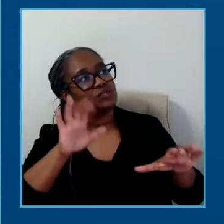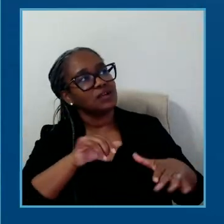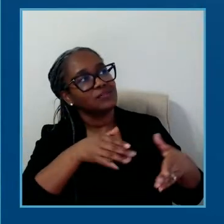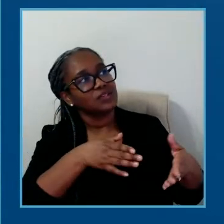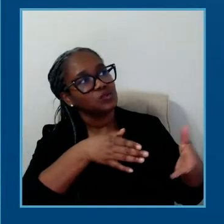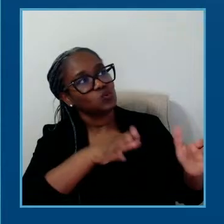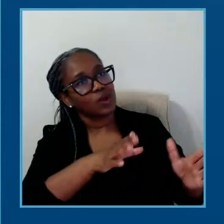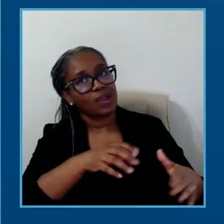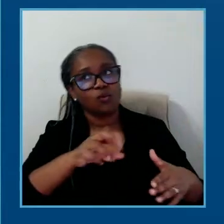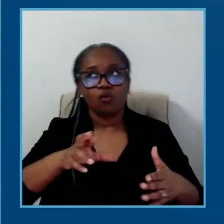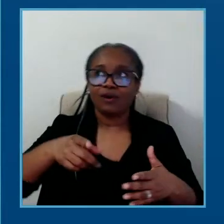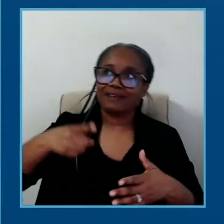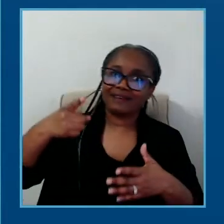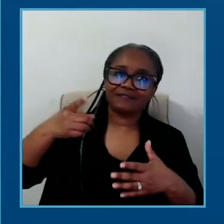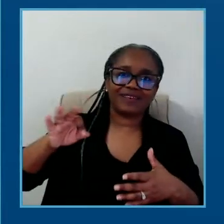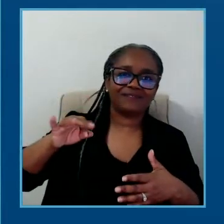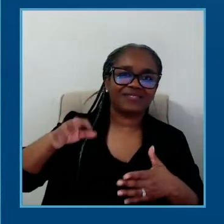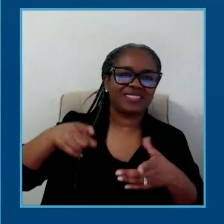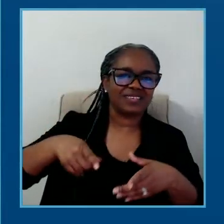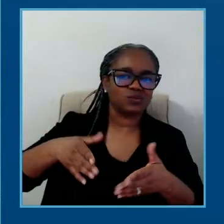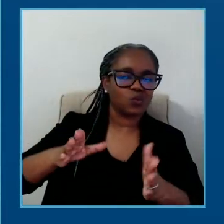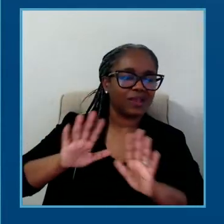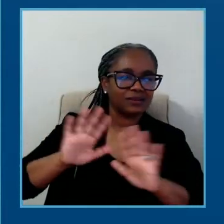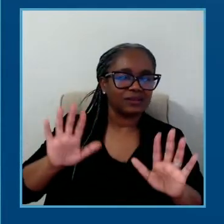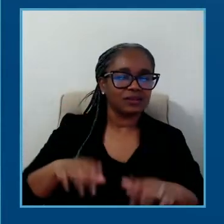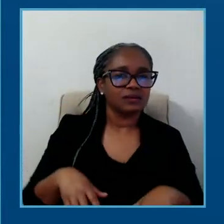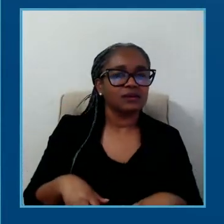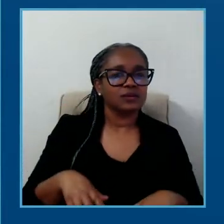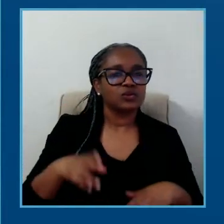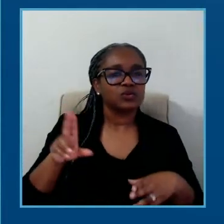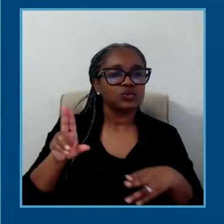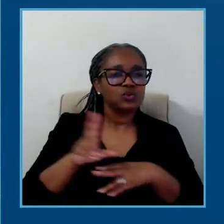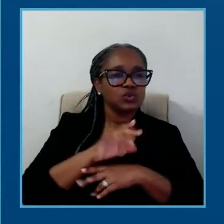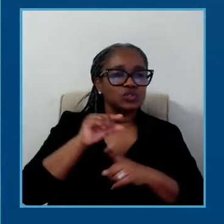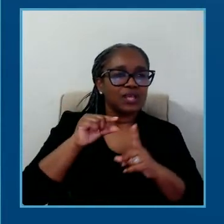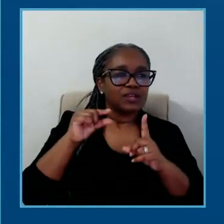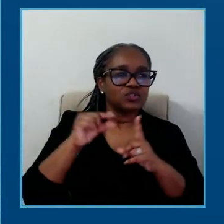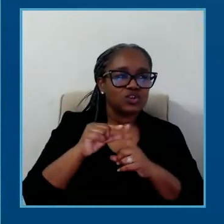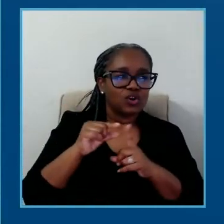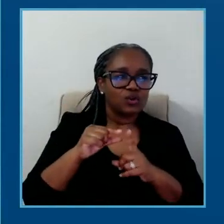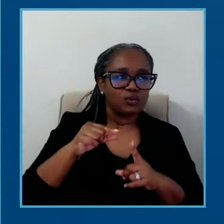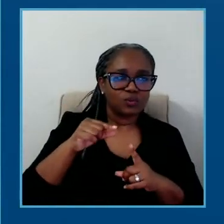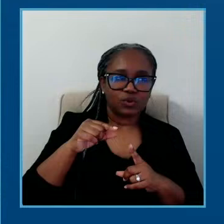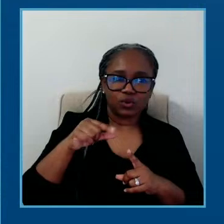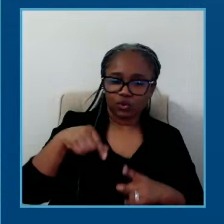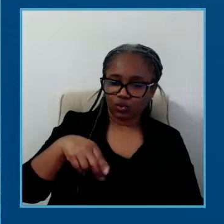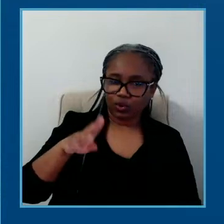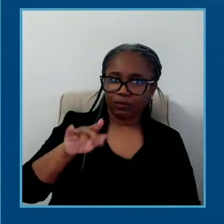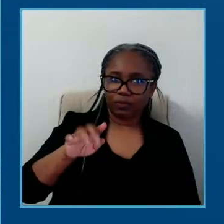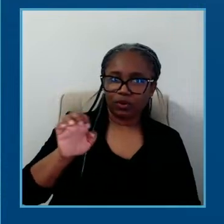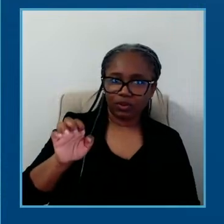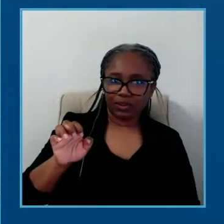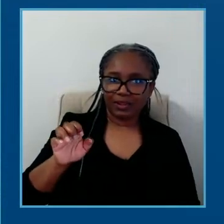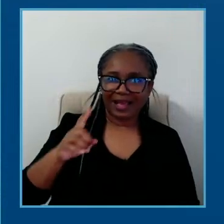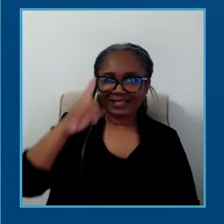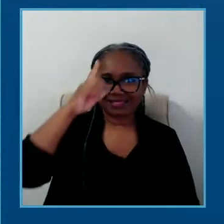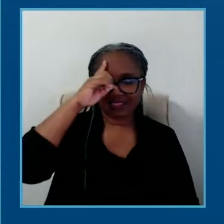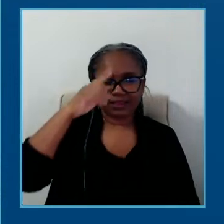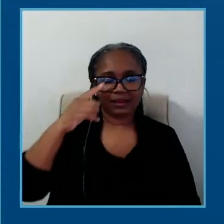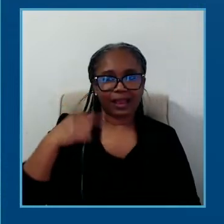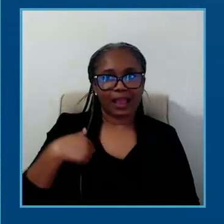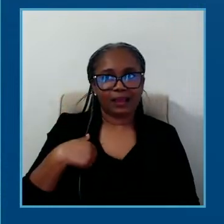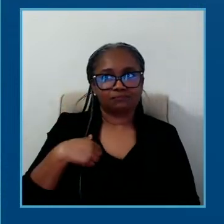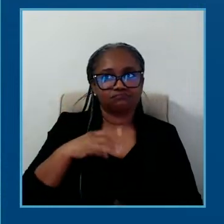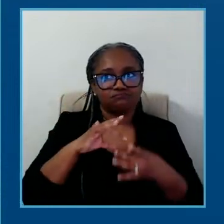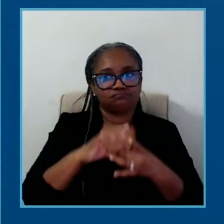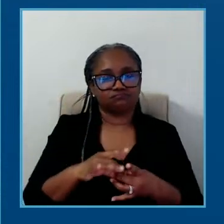across that I think that there's a lot of technical arguments that were being made